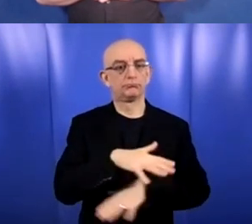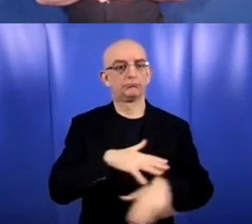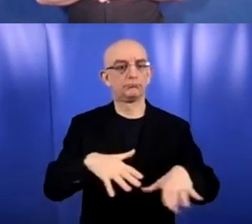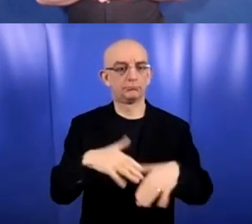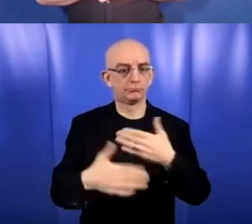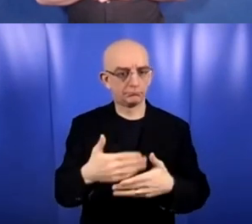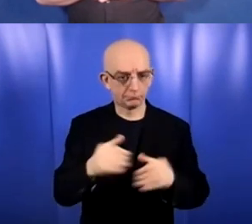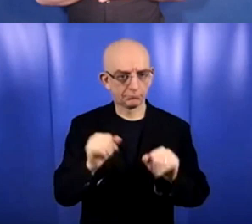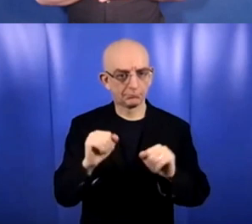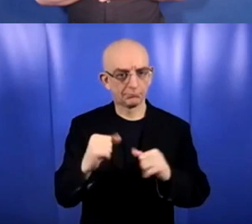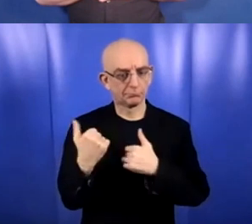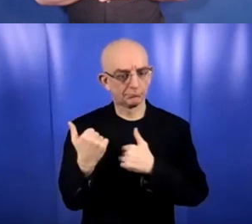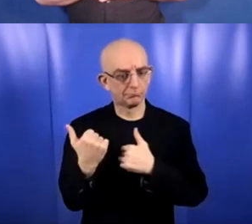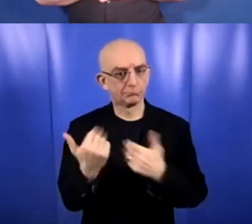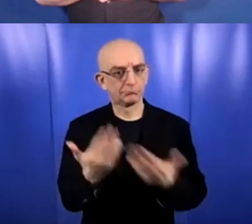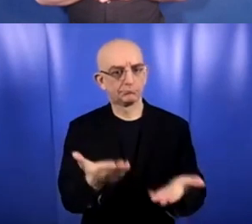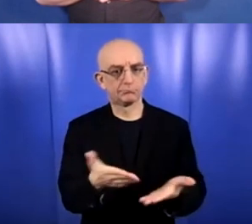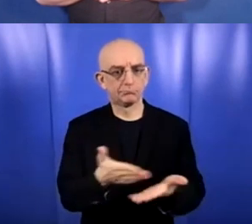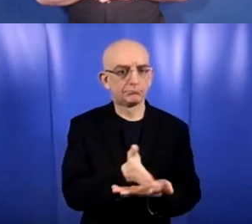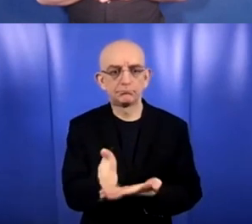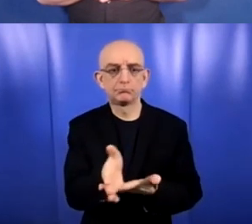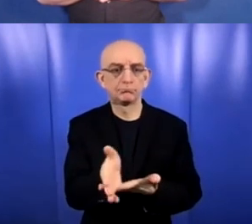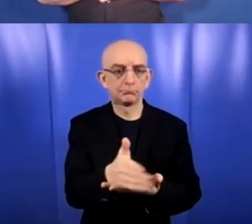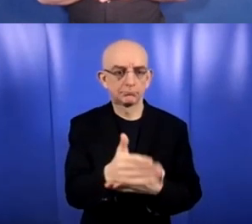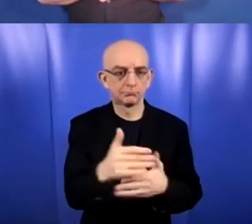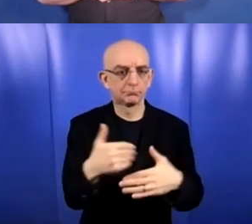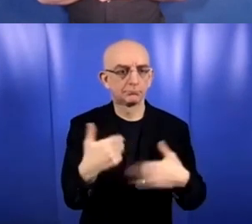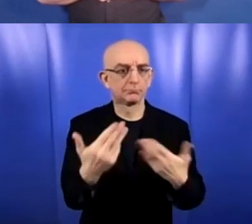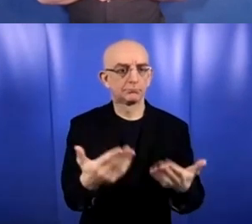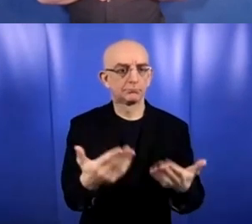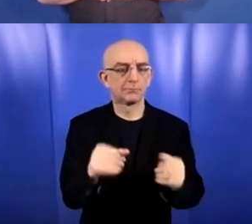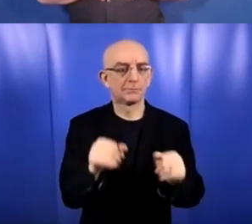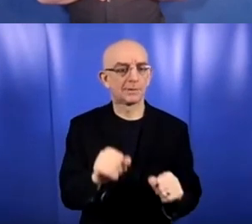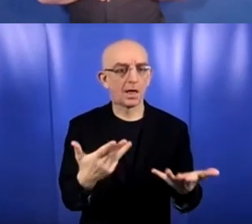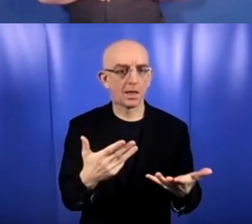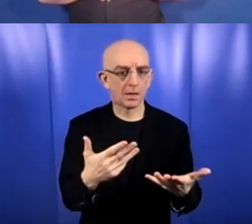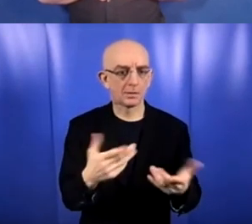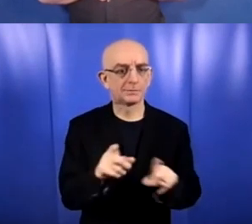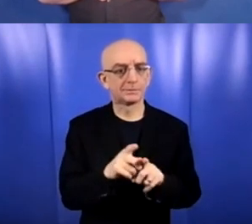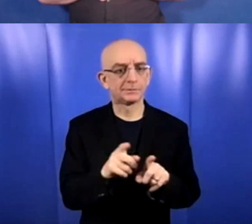of these solutions. Well, in 2019, when we had about